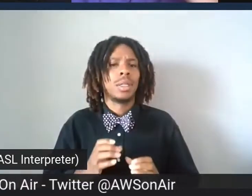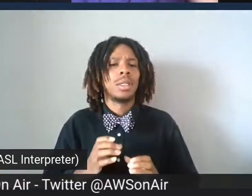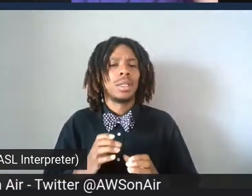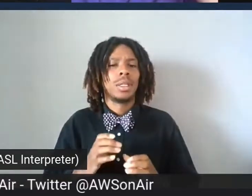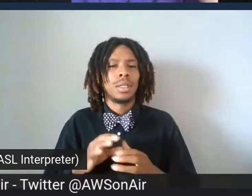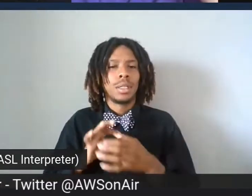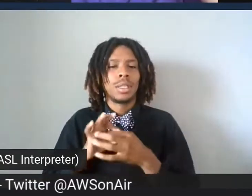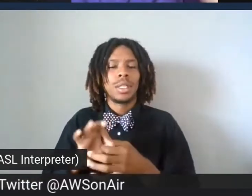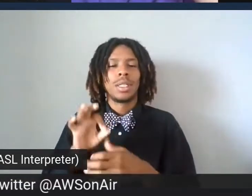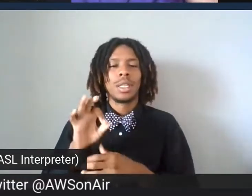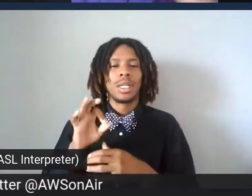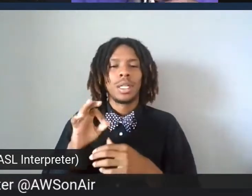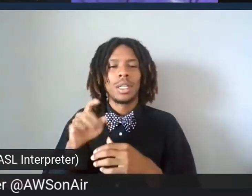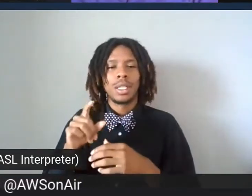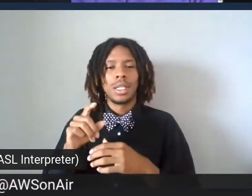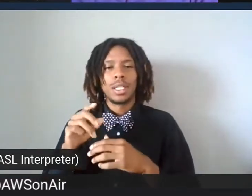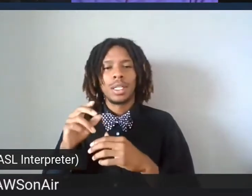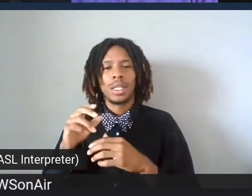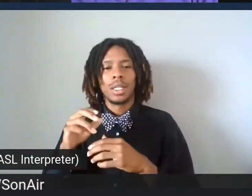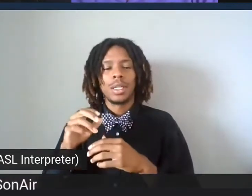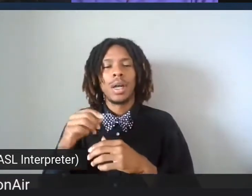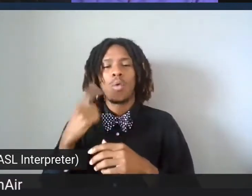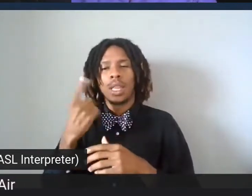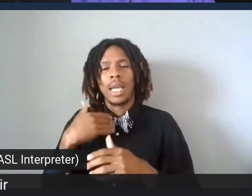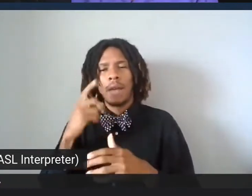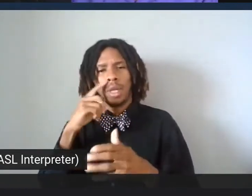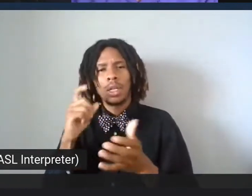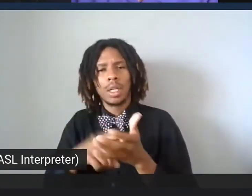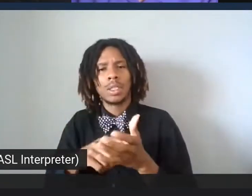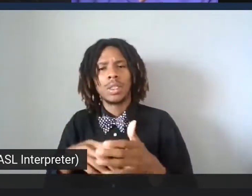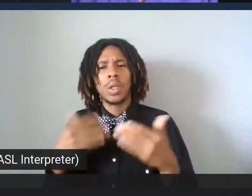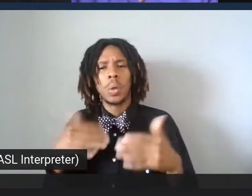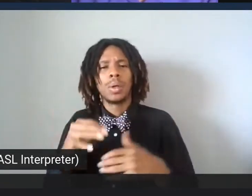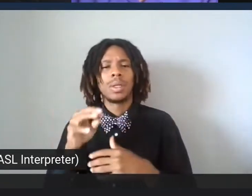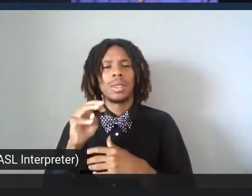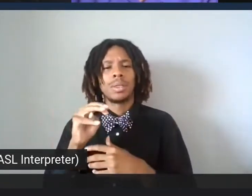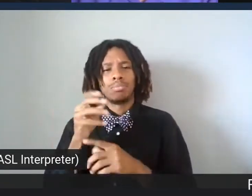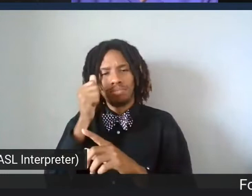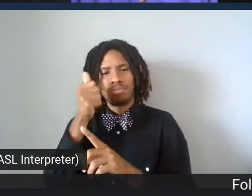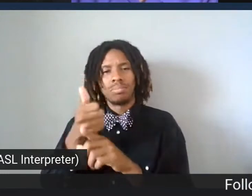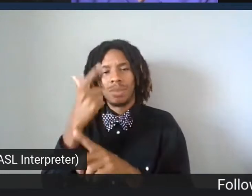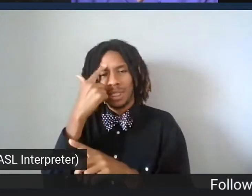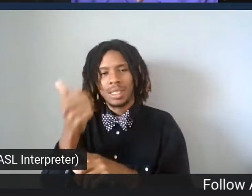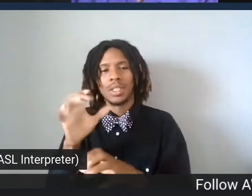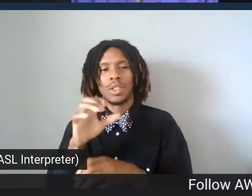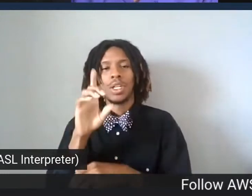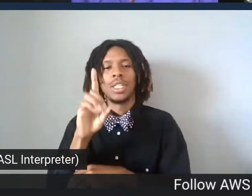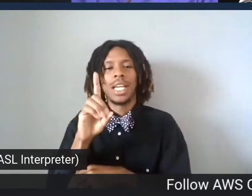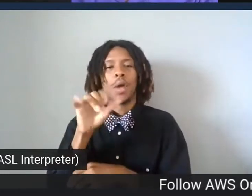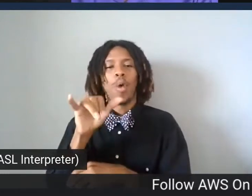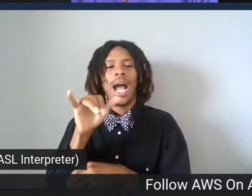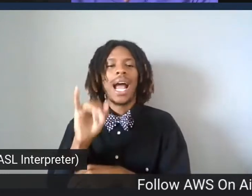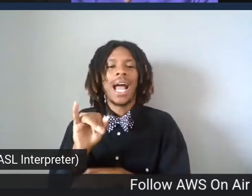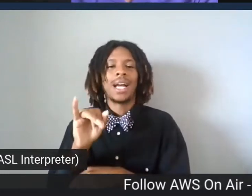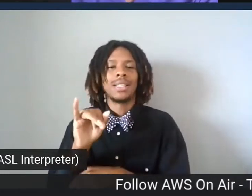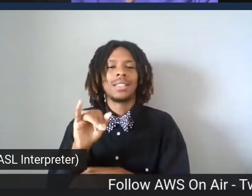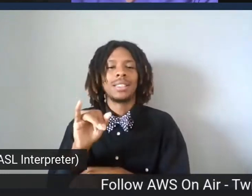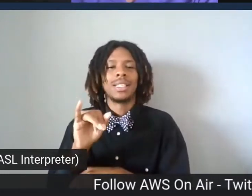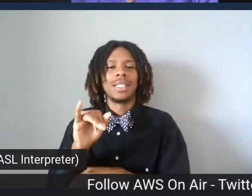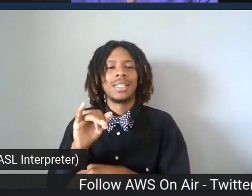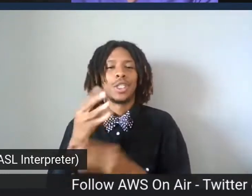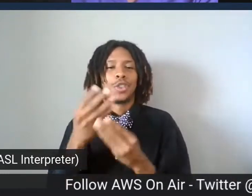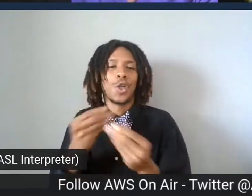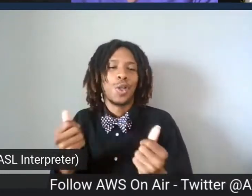on road to build this. And one thing I've noticed is, it's pretty manual. Customers use a lot of DIY solutions today.